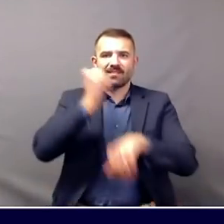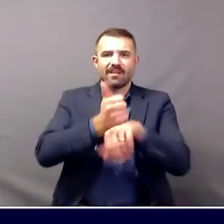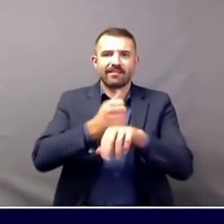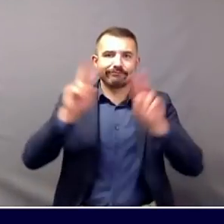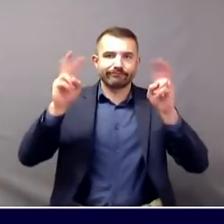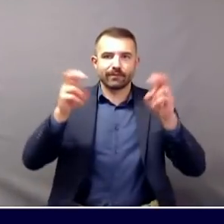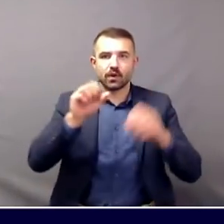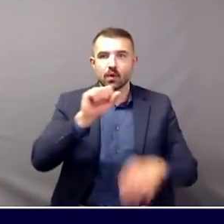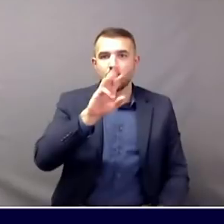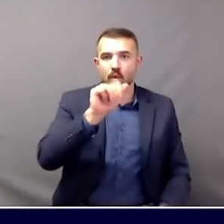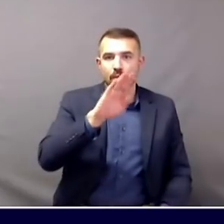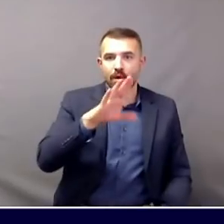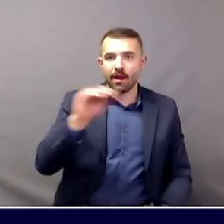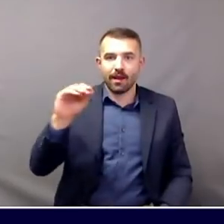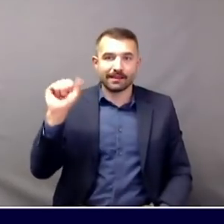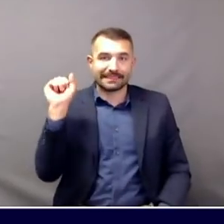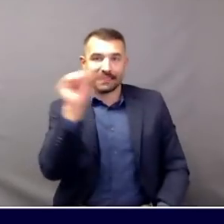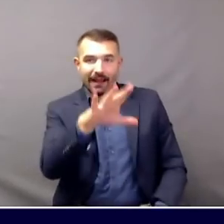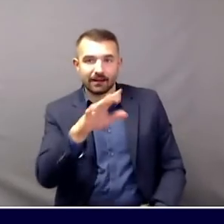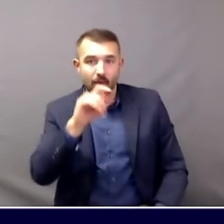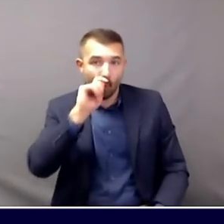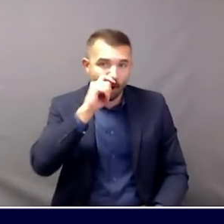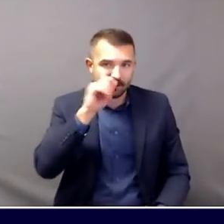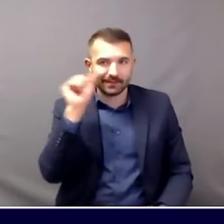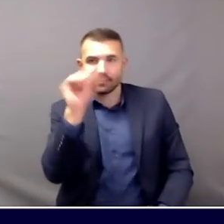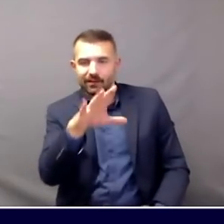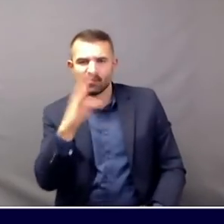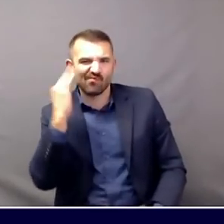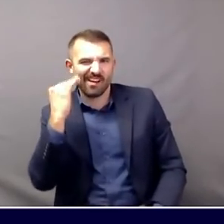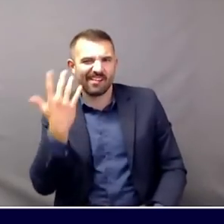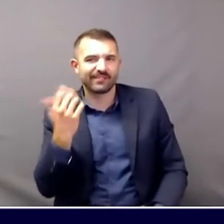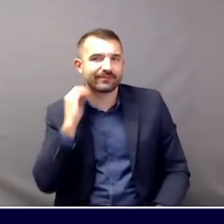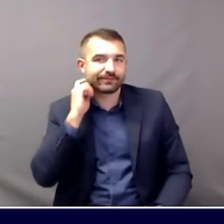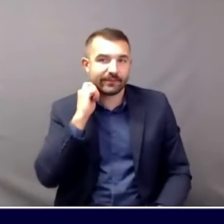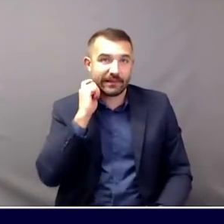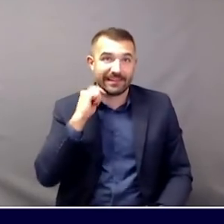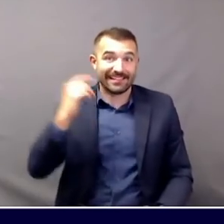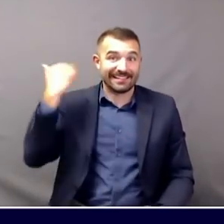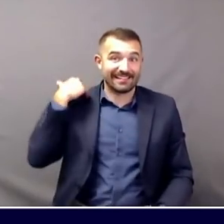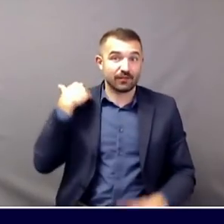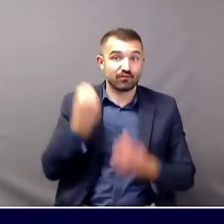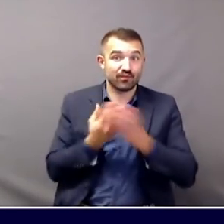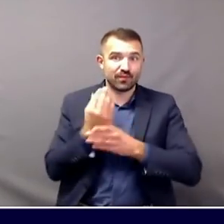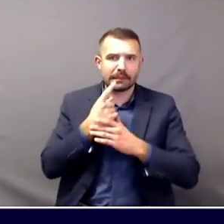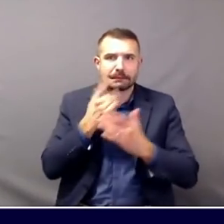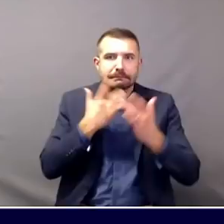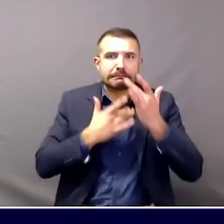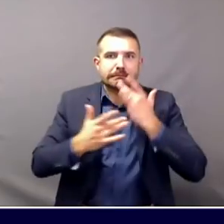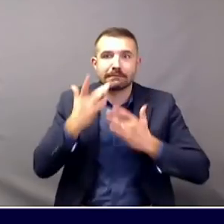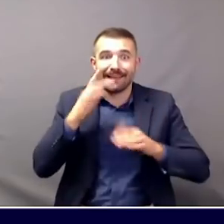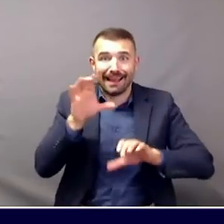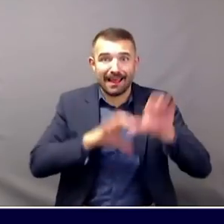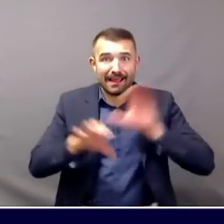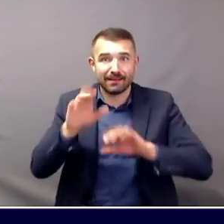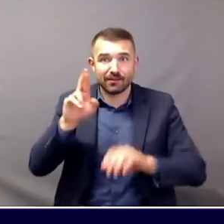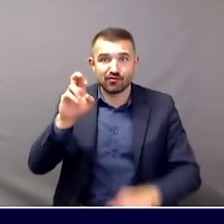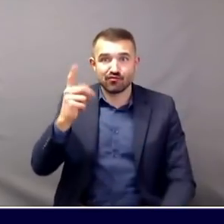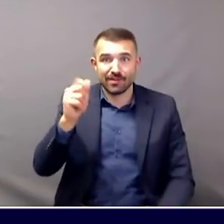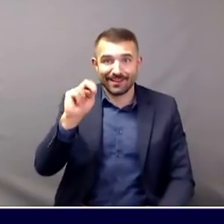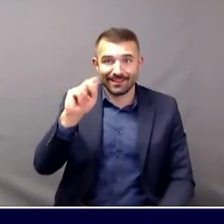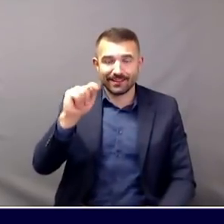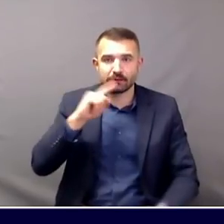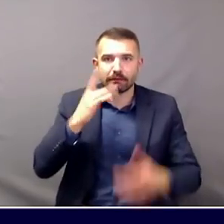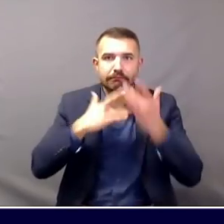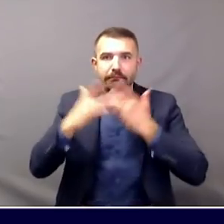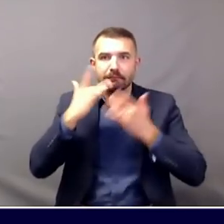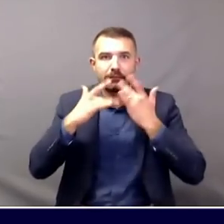of the shortage of those reagents back in the spring. We developed a unique relationship with IDEX for those